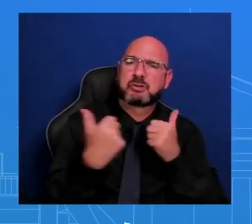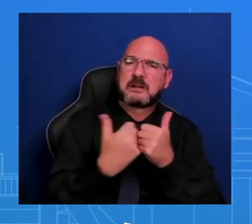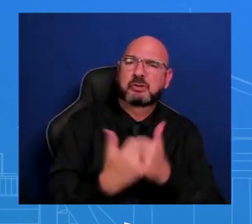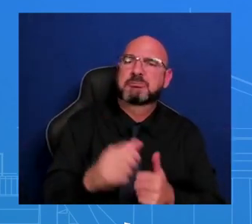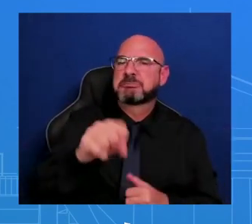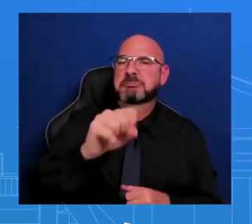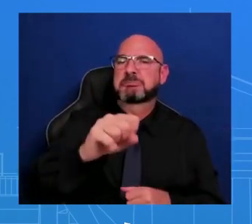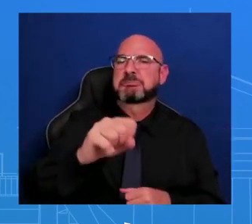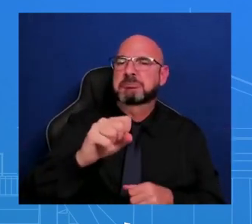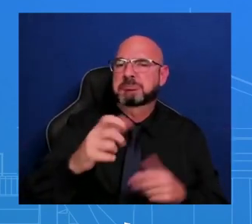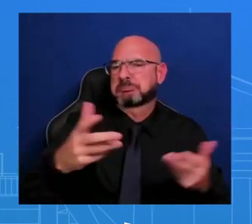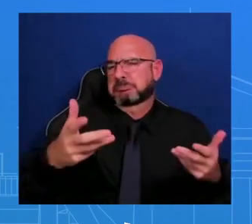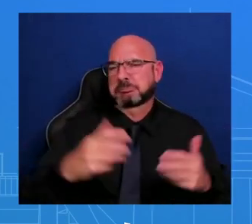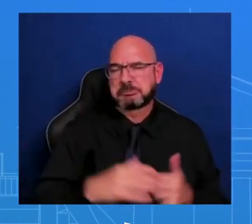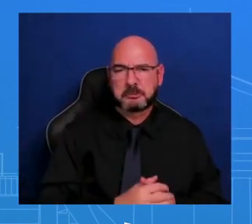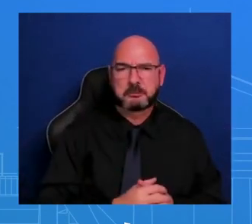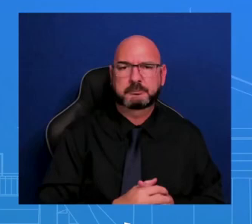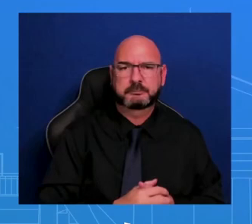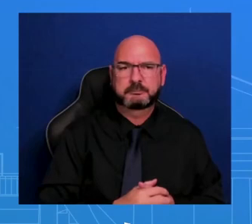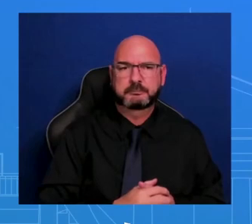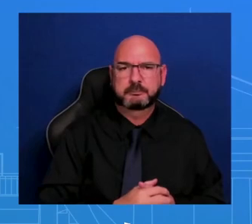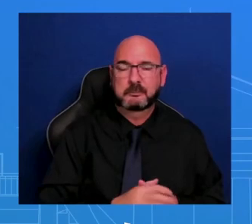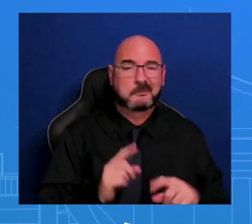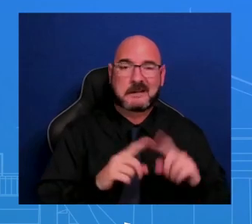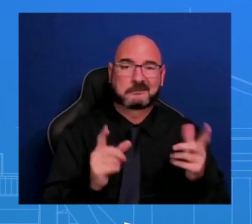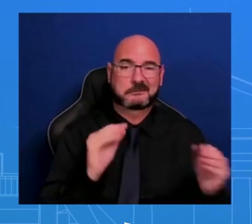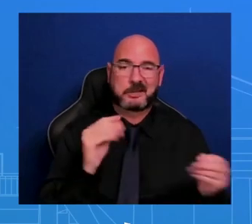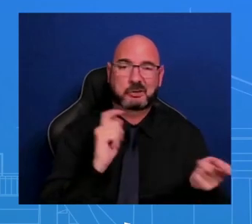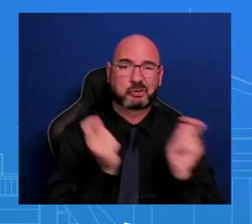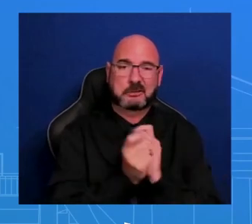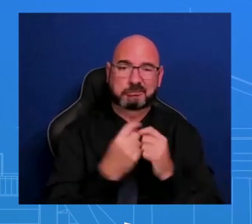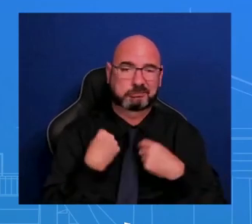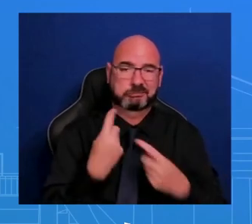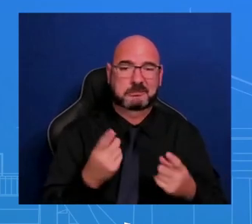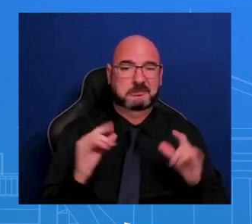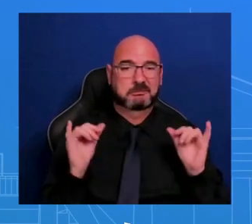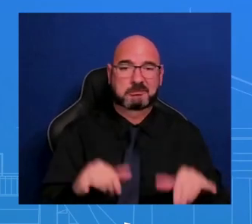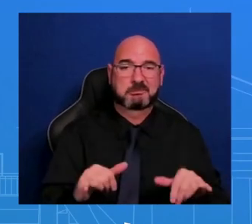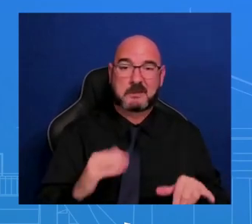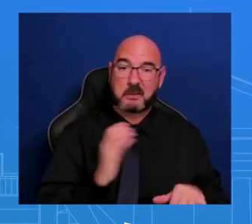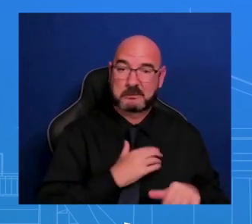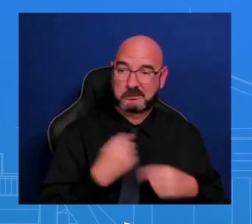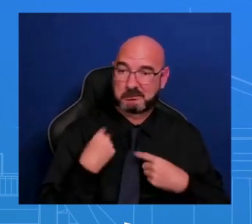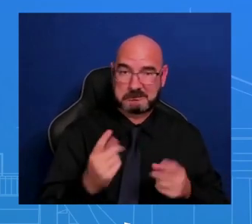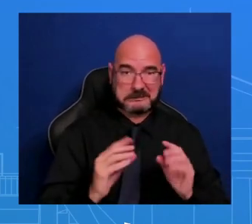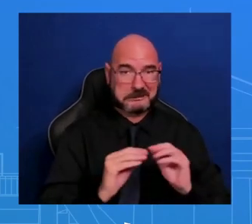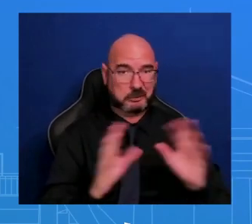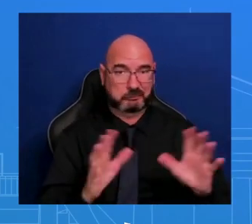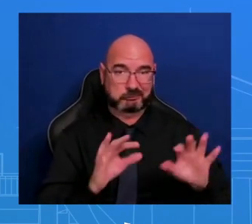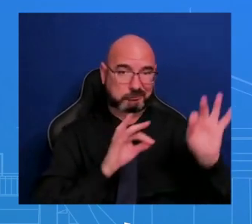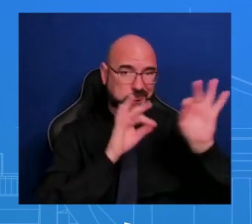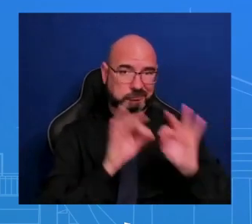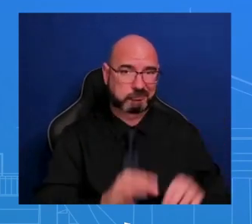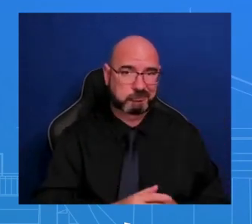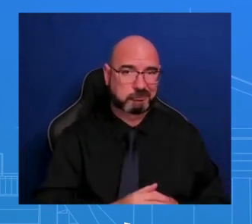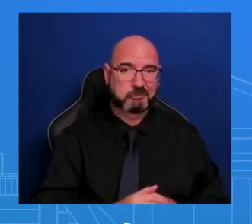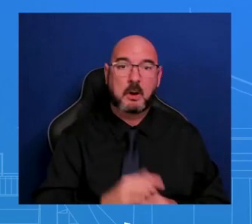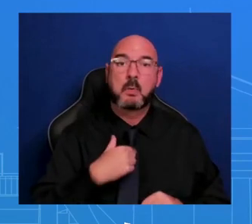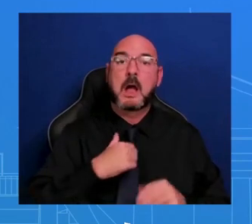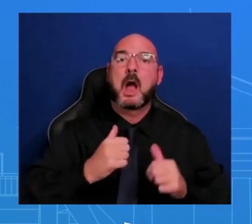that poses has not changed. And, we have been very clear. We want to see competition. That's what we want to see with PRC,